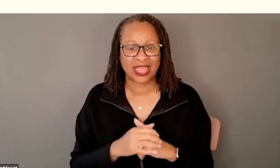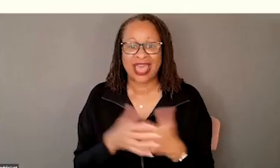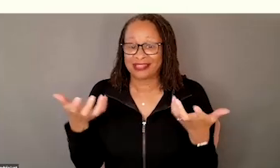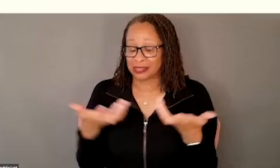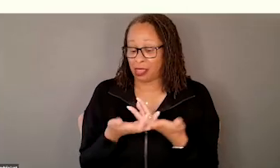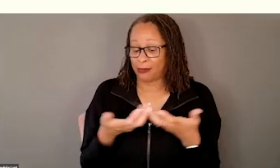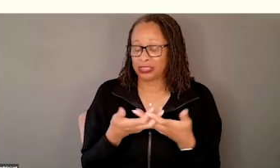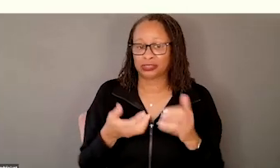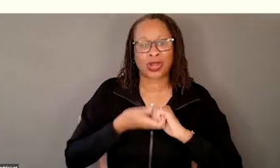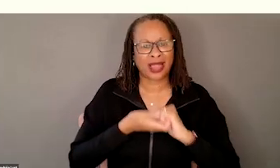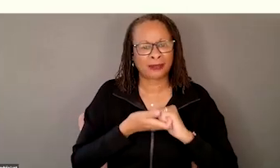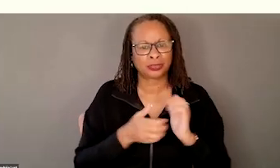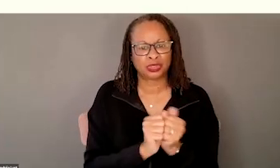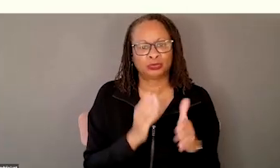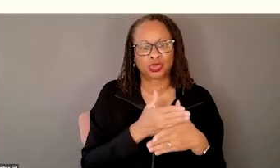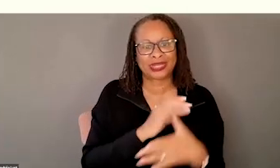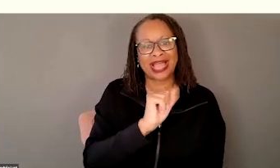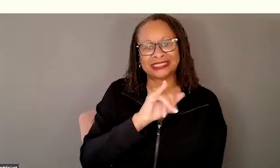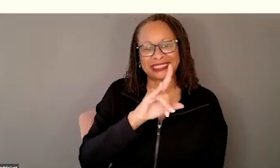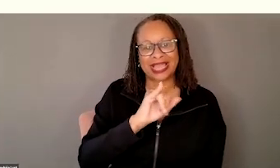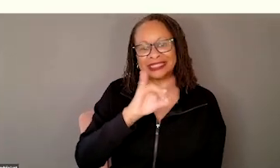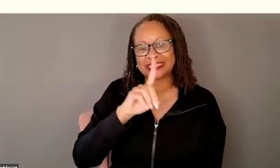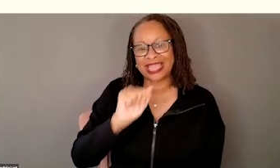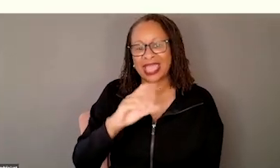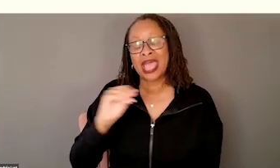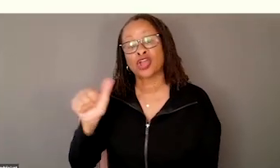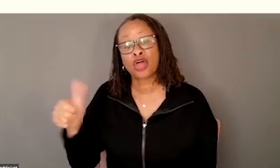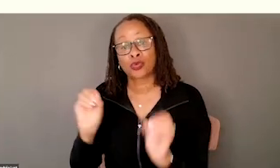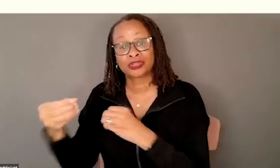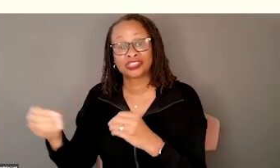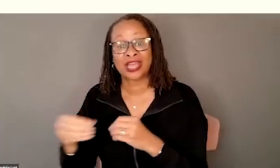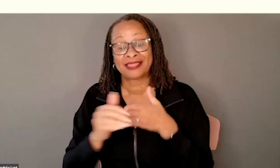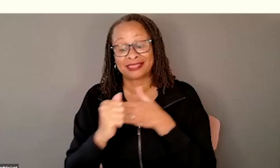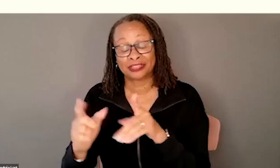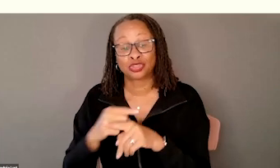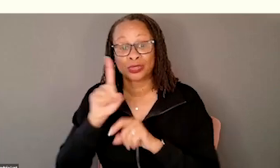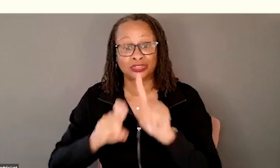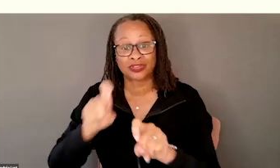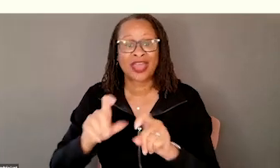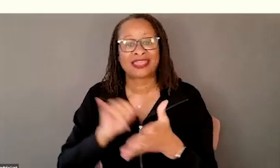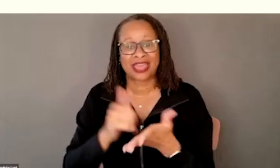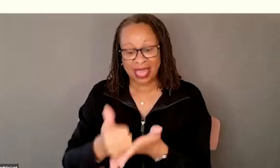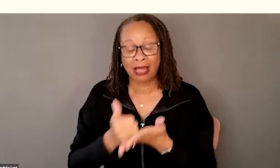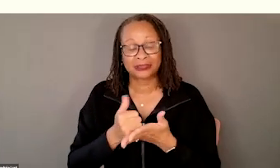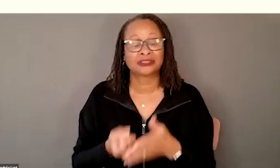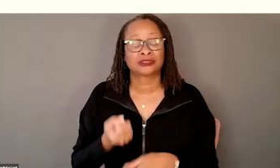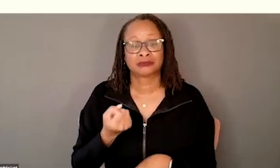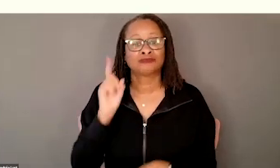few other organizations, which then led to a survey, and then that survey helped us create these